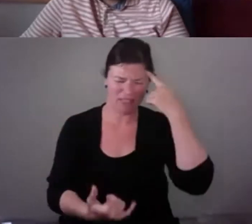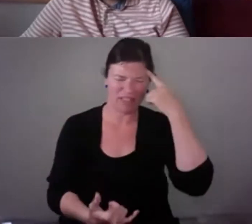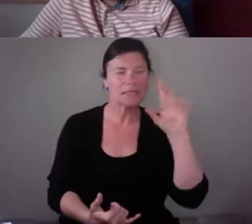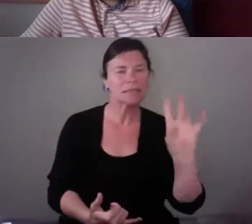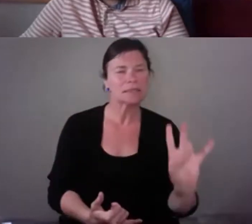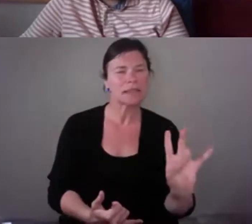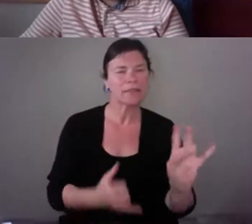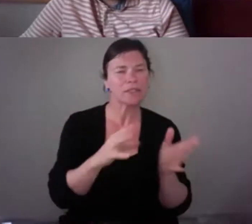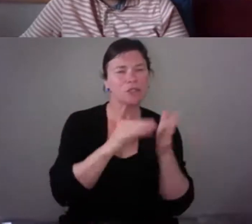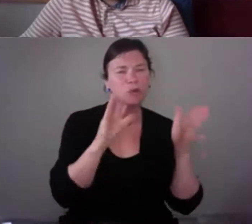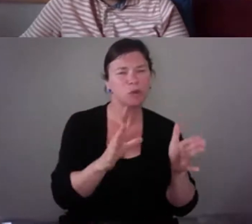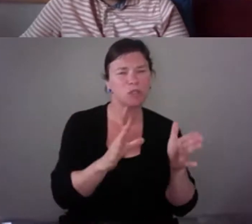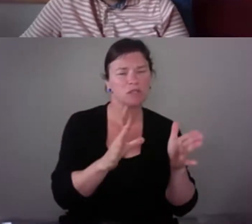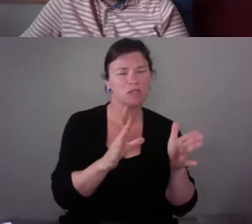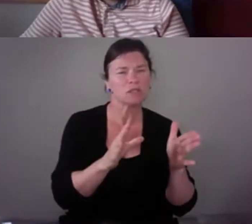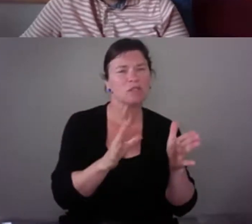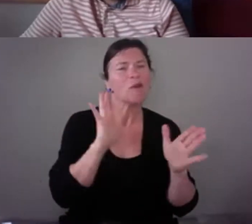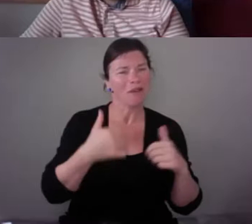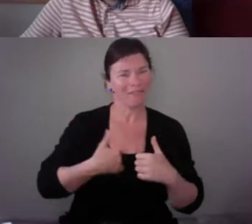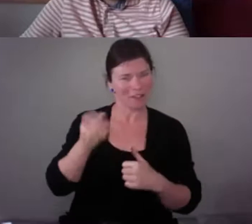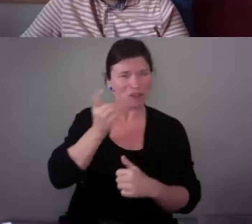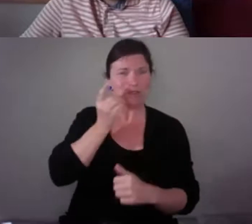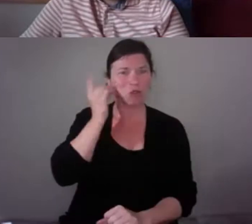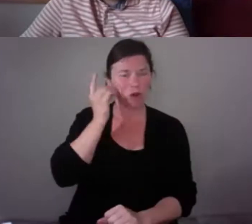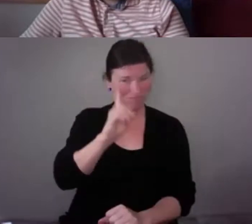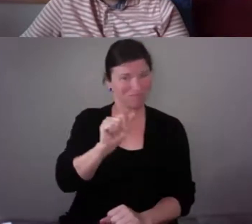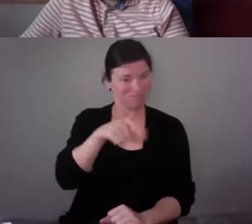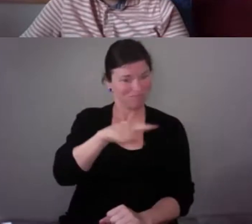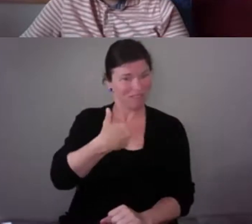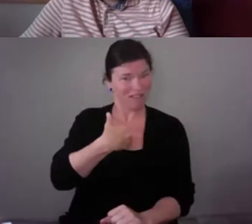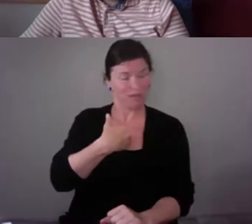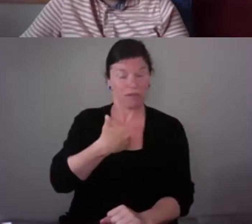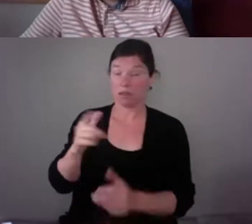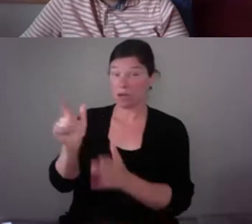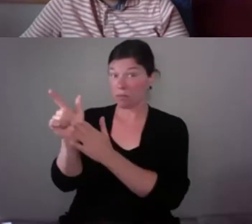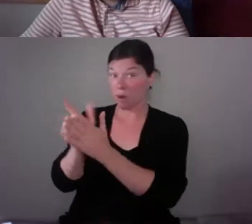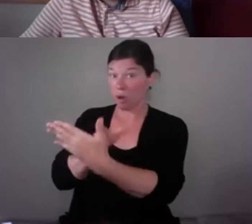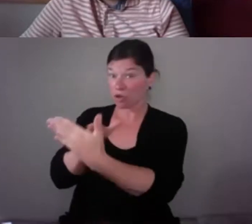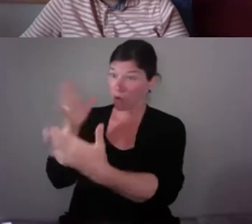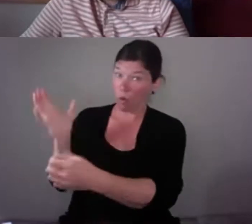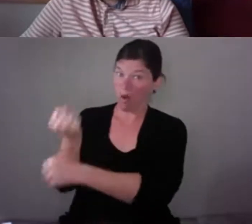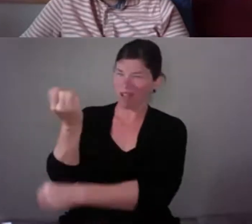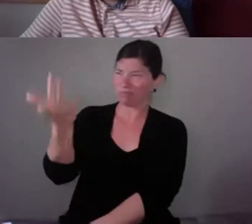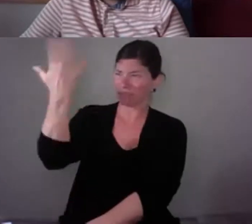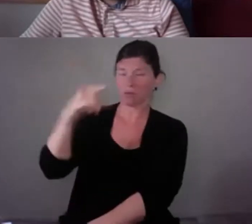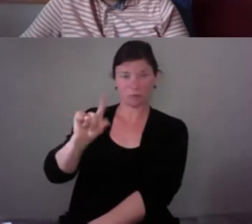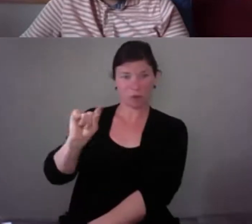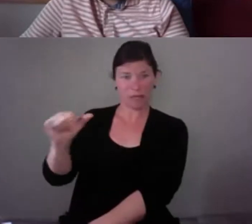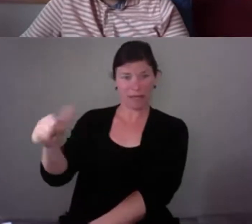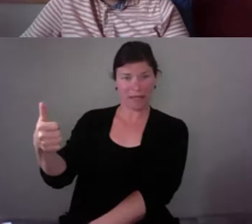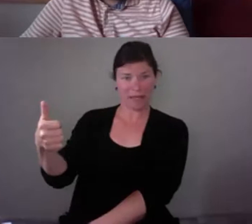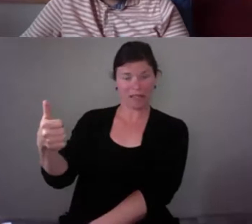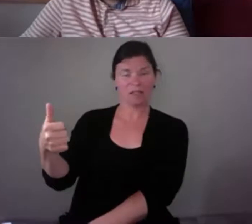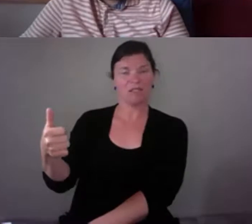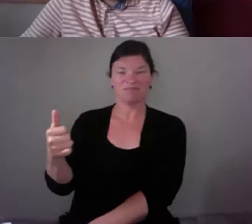come like this fall, and because I won my lawsuit in 2010, there are like